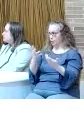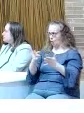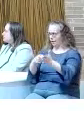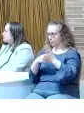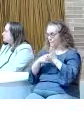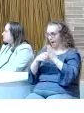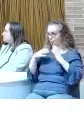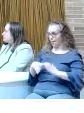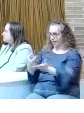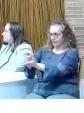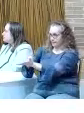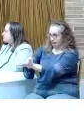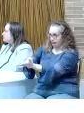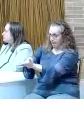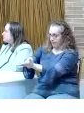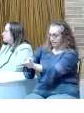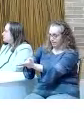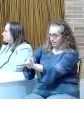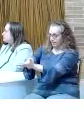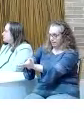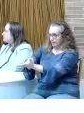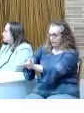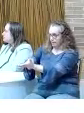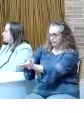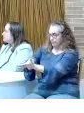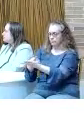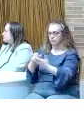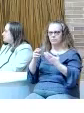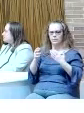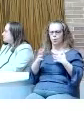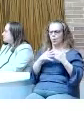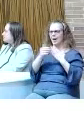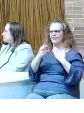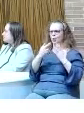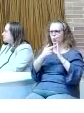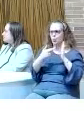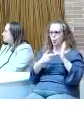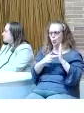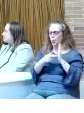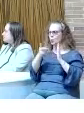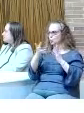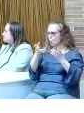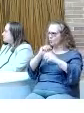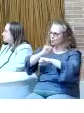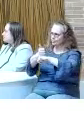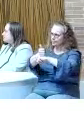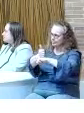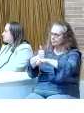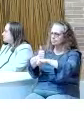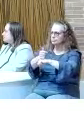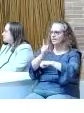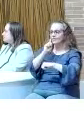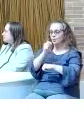client sign whatever rules that you want to you know put in for your